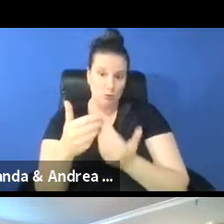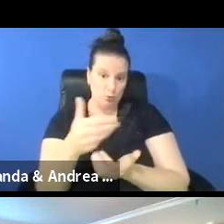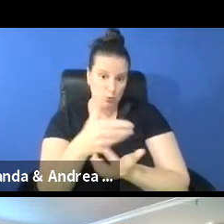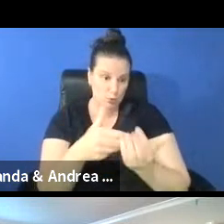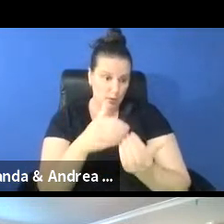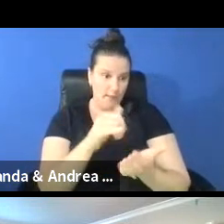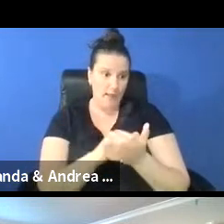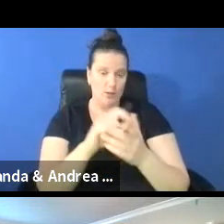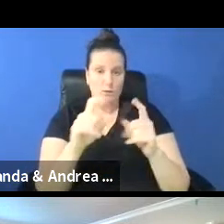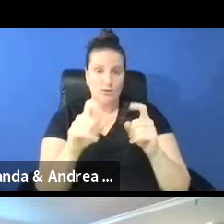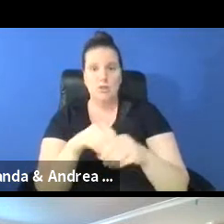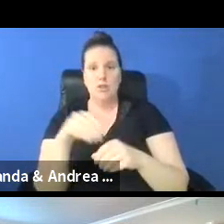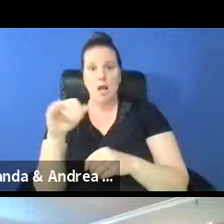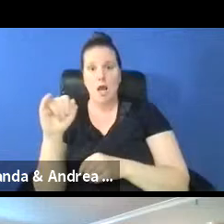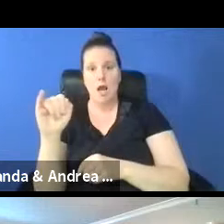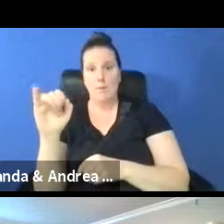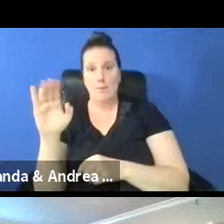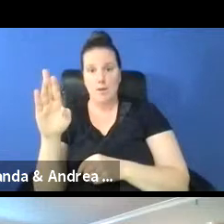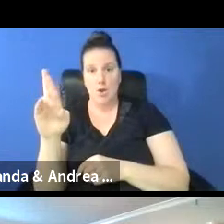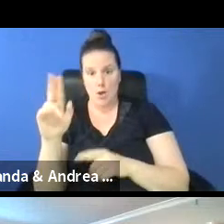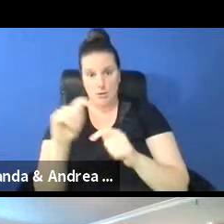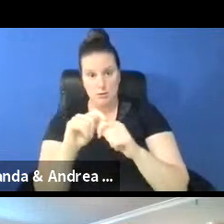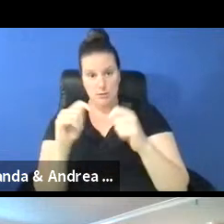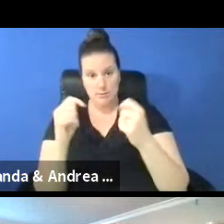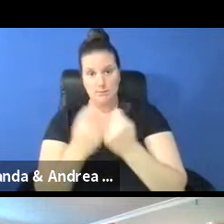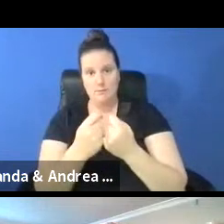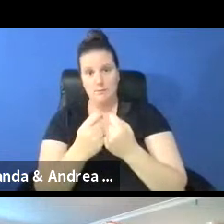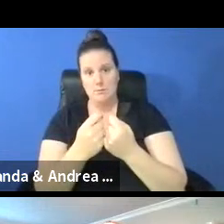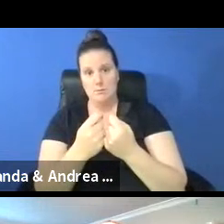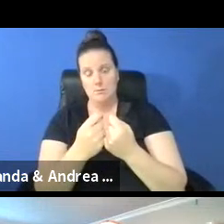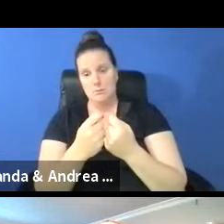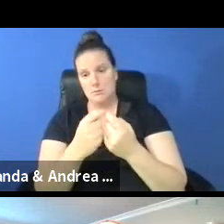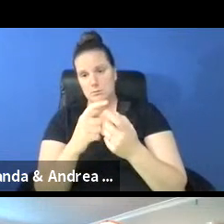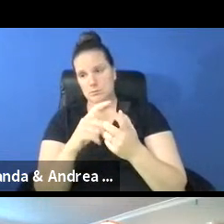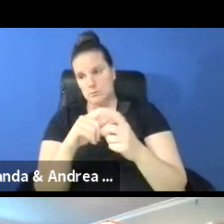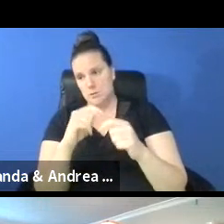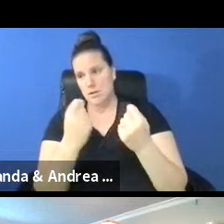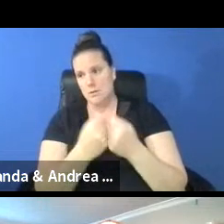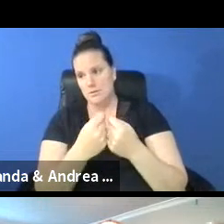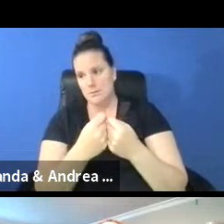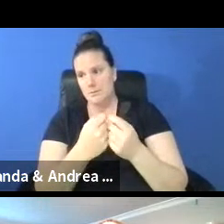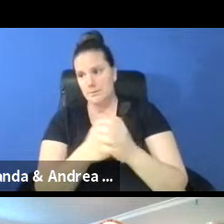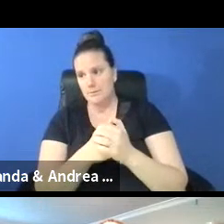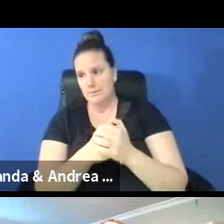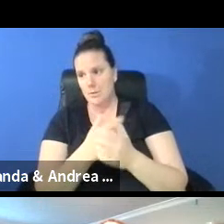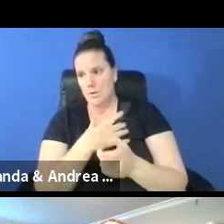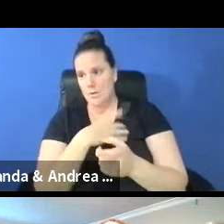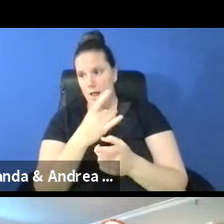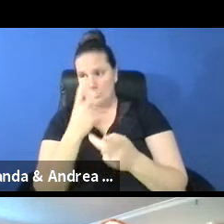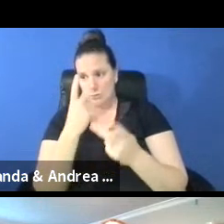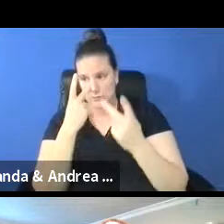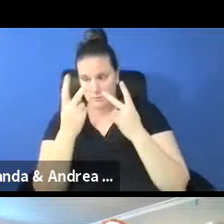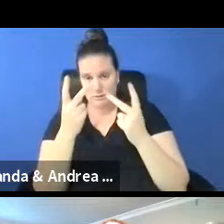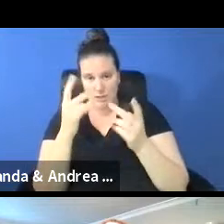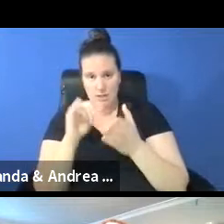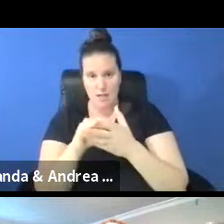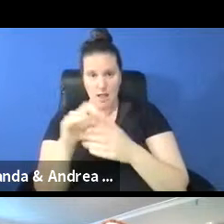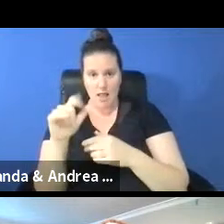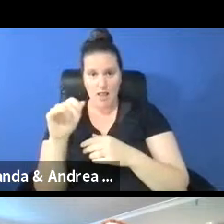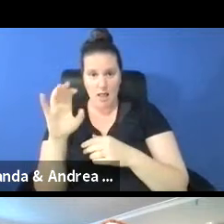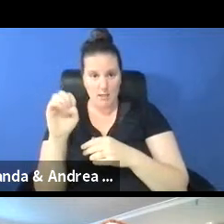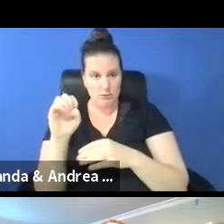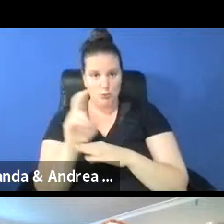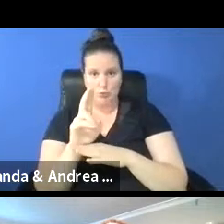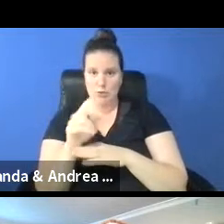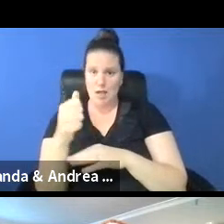questions within the IBR team or teams plural? We would like to see the lens used on every